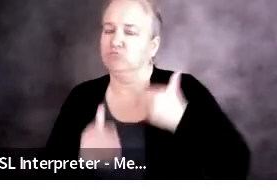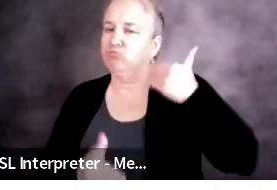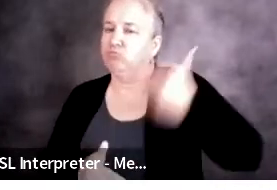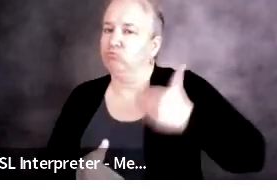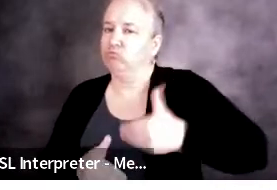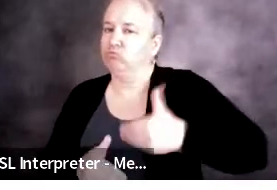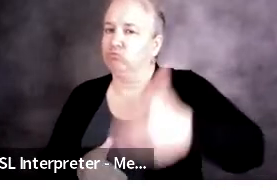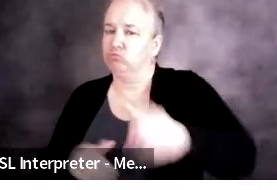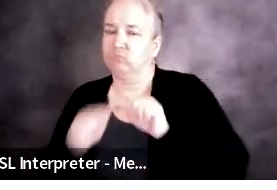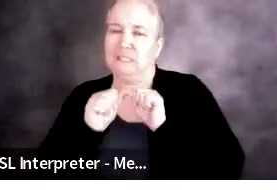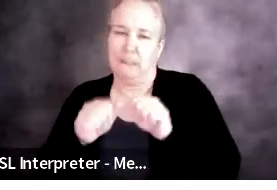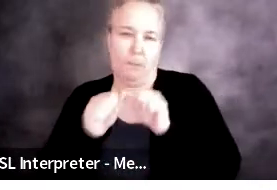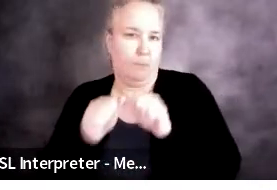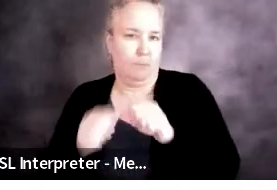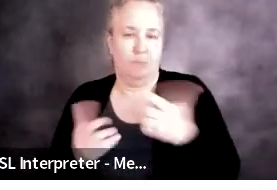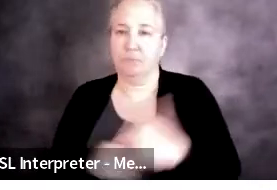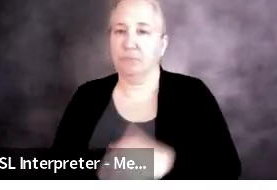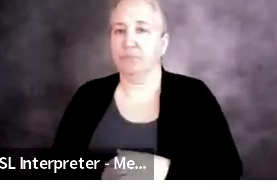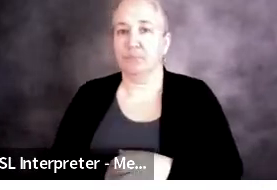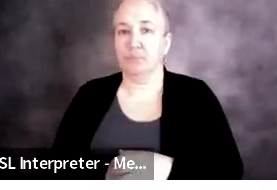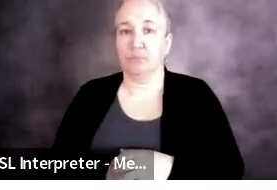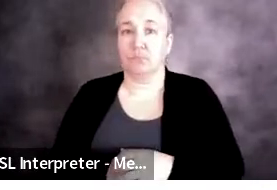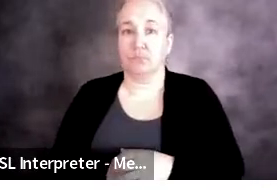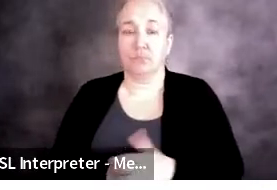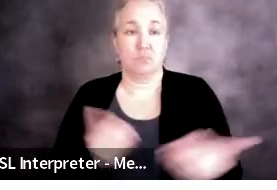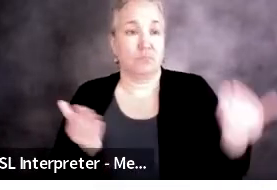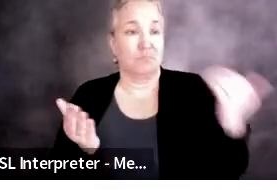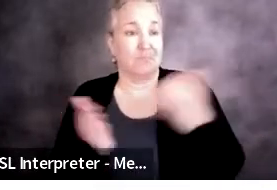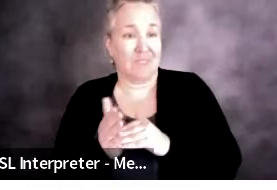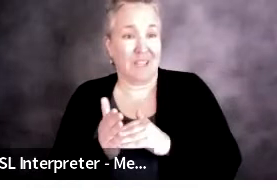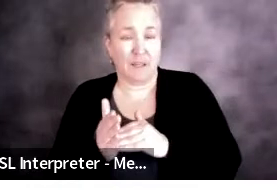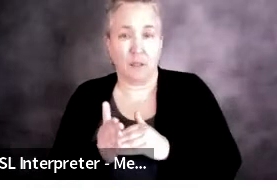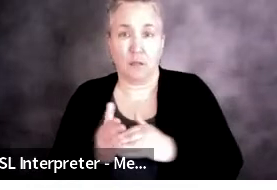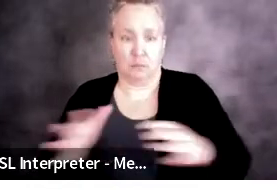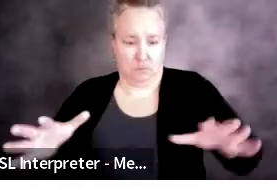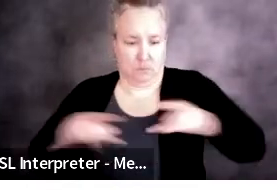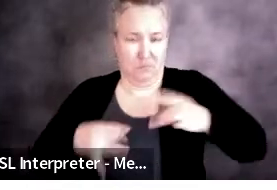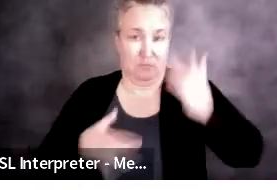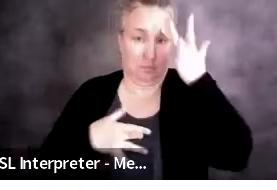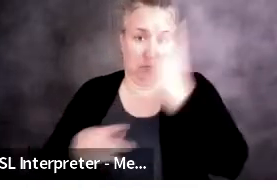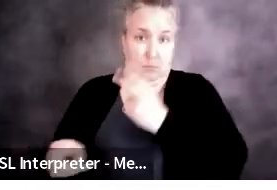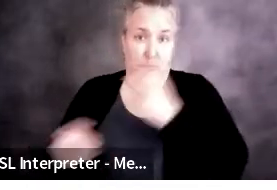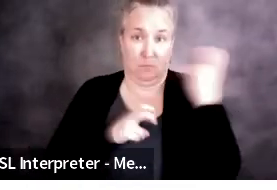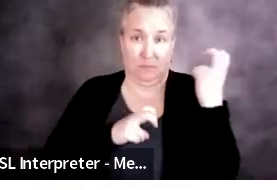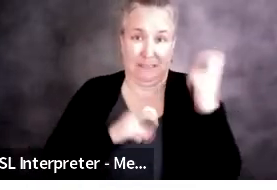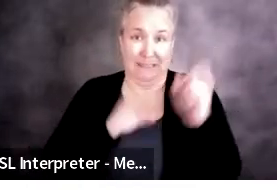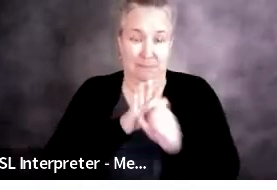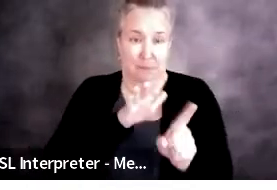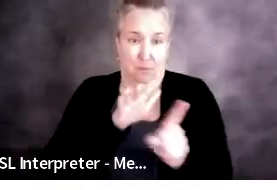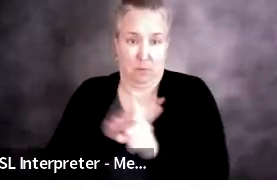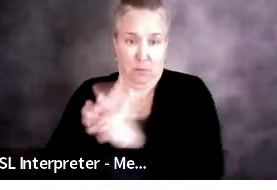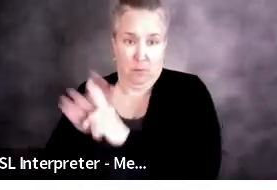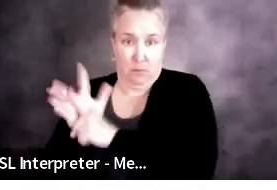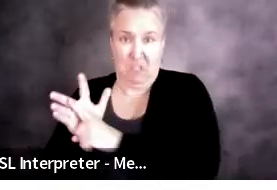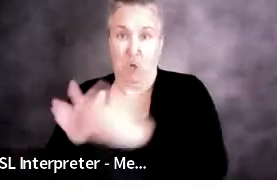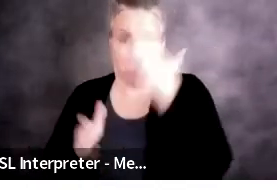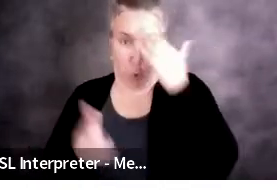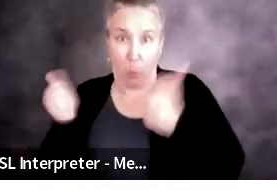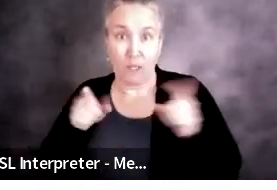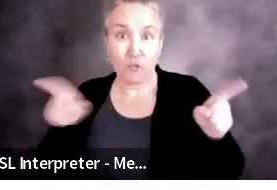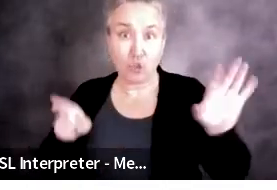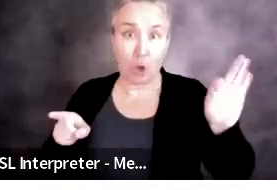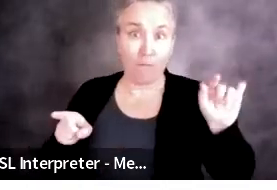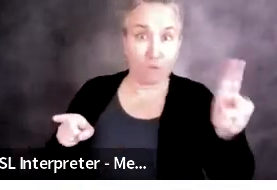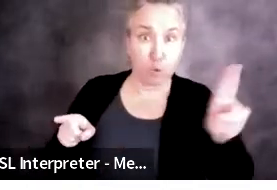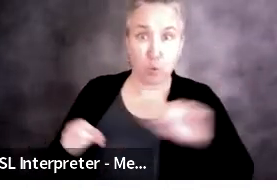Again, you cannot tell if you have the flu or COVID just from your symptoms. Testing is needed to